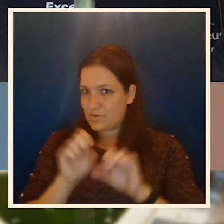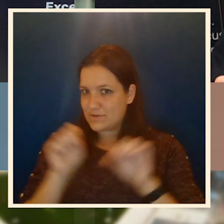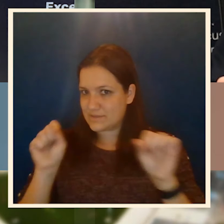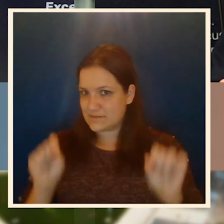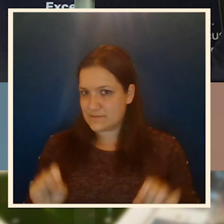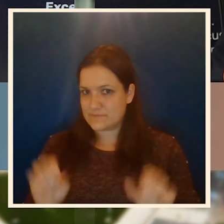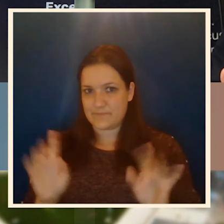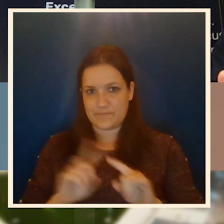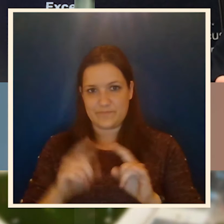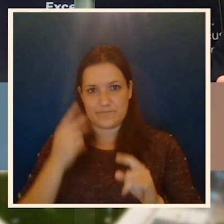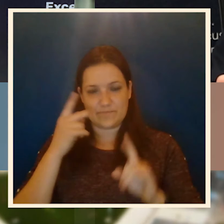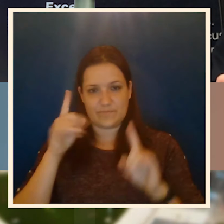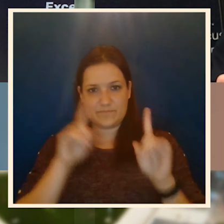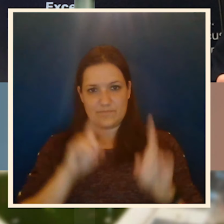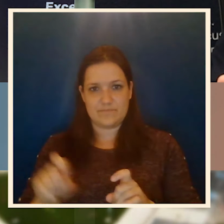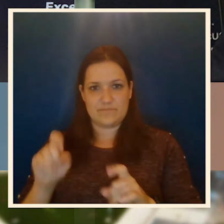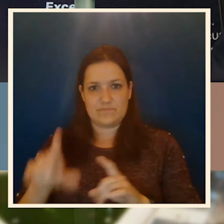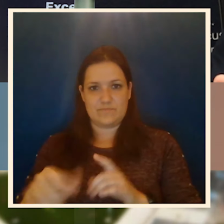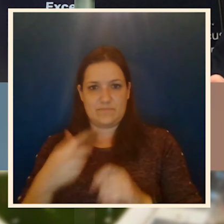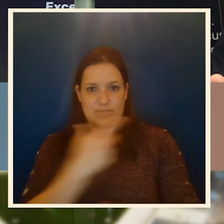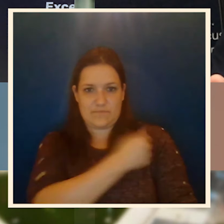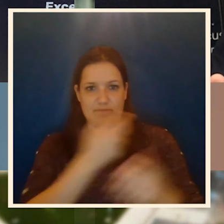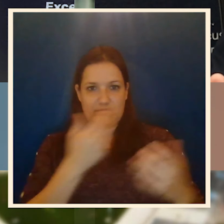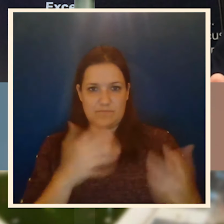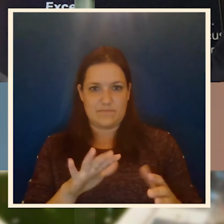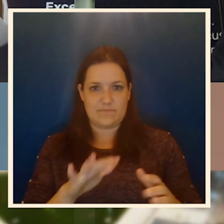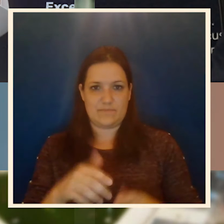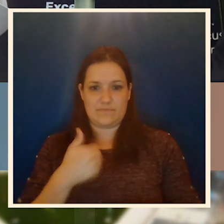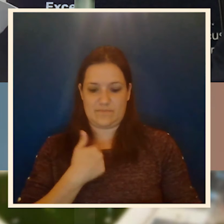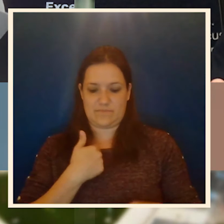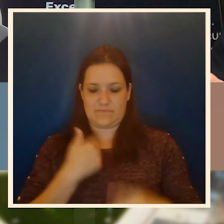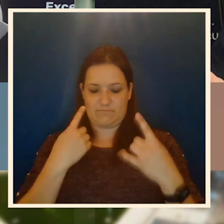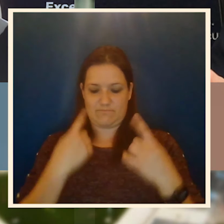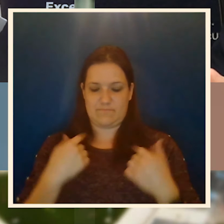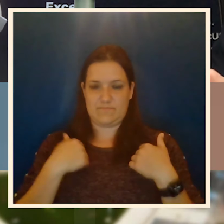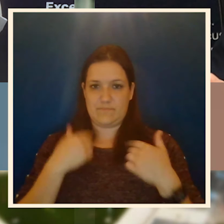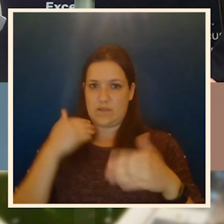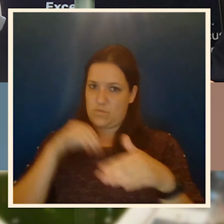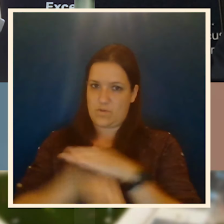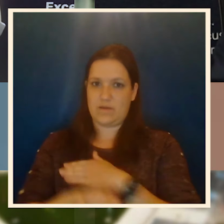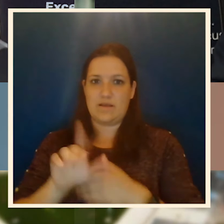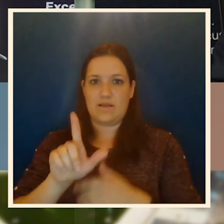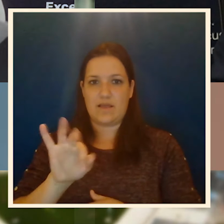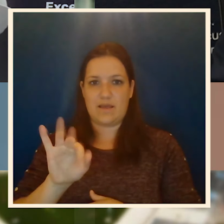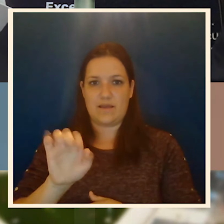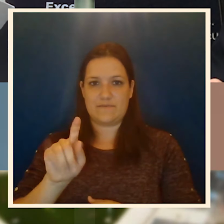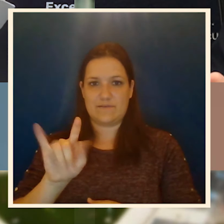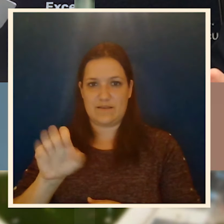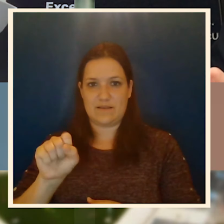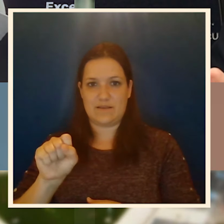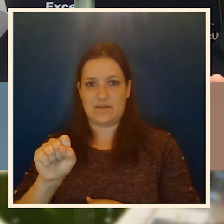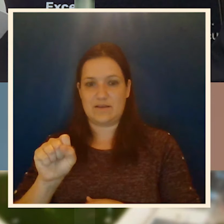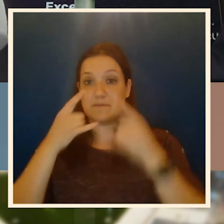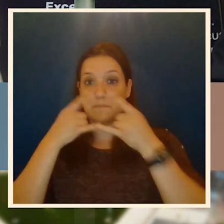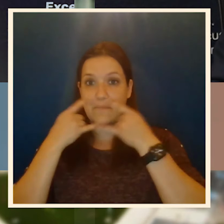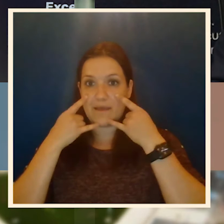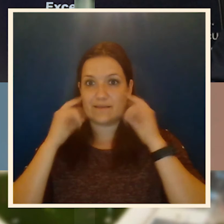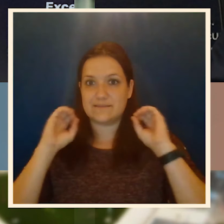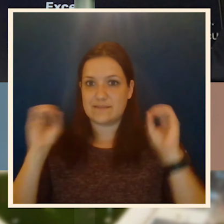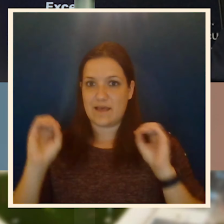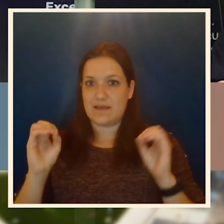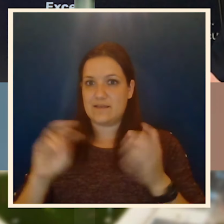you self-attest that you're vaccinated, and the self-attestment is essentially you walk into the Lifestyle Center without a mask on, then